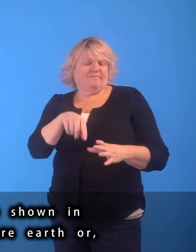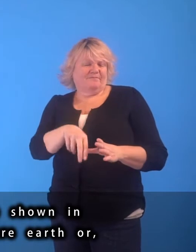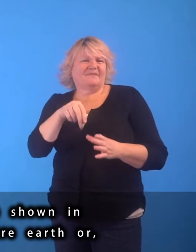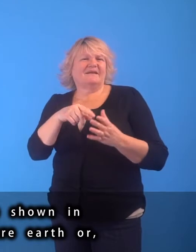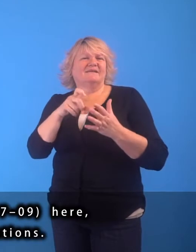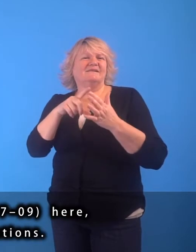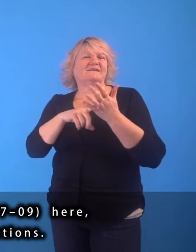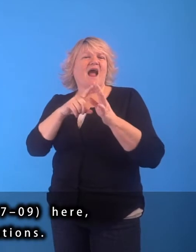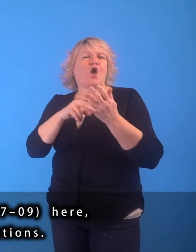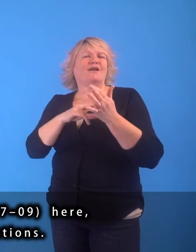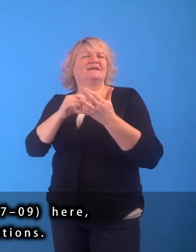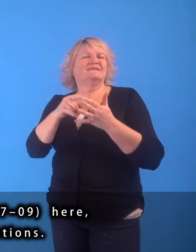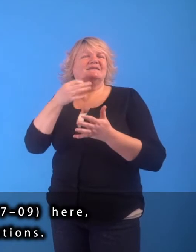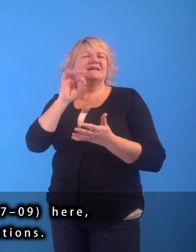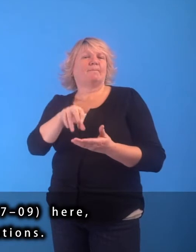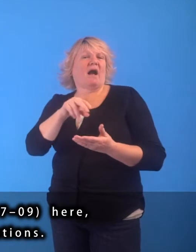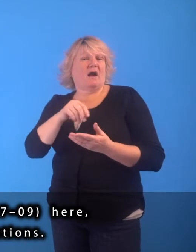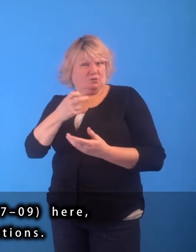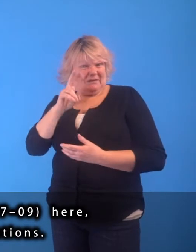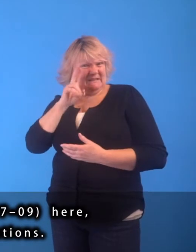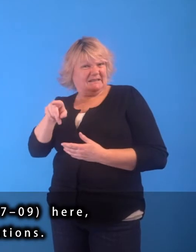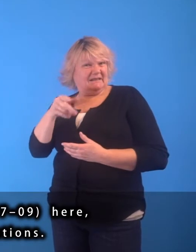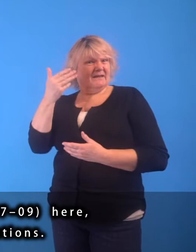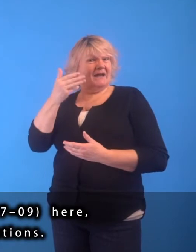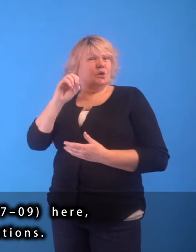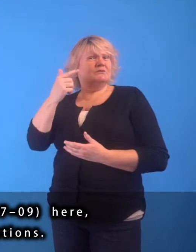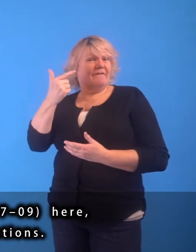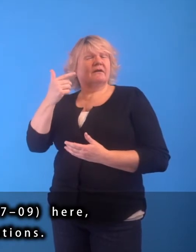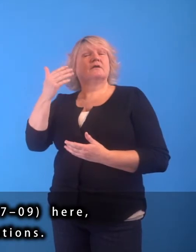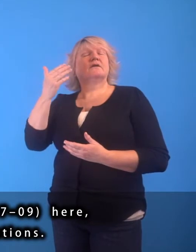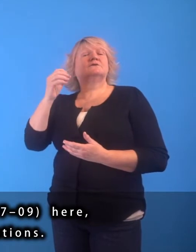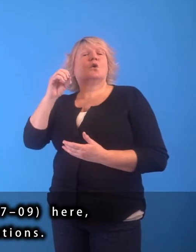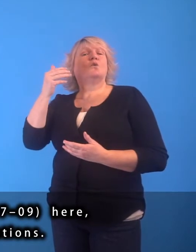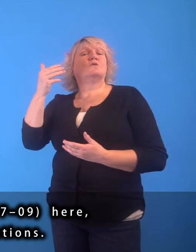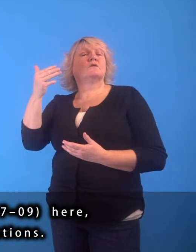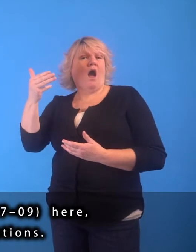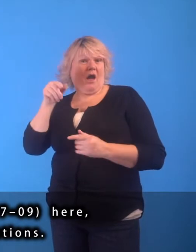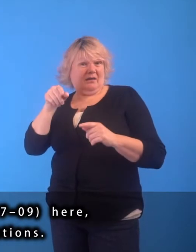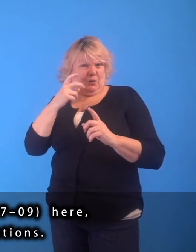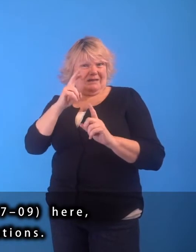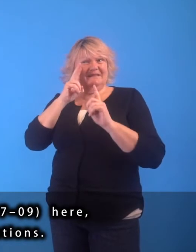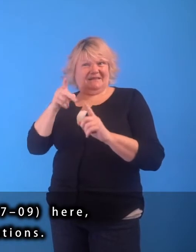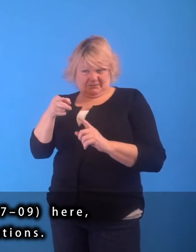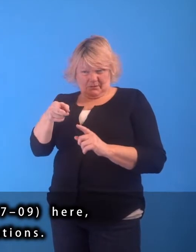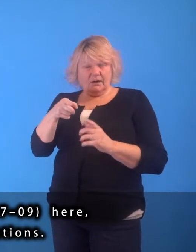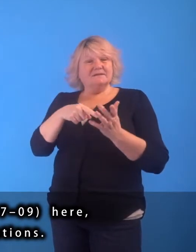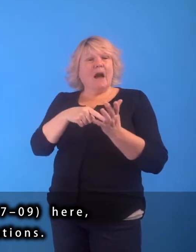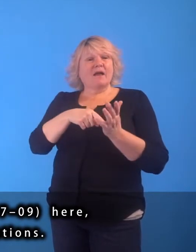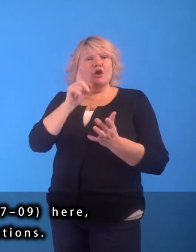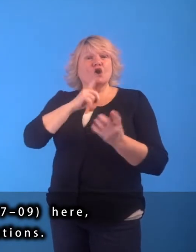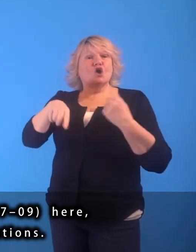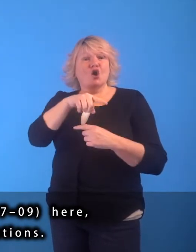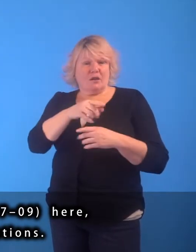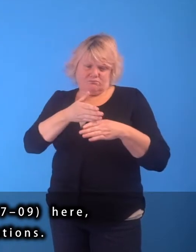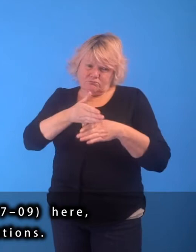earth, or, as in Ceylonese tea pickers, 1907 to 09 here,